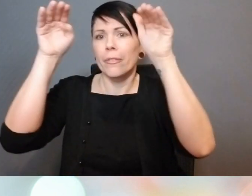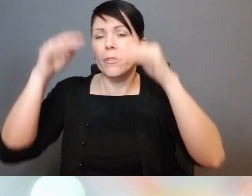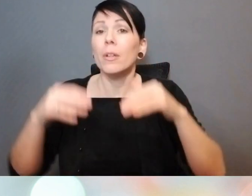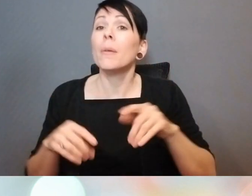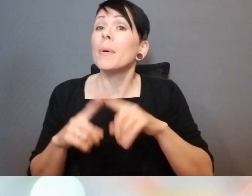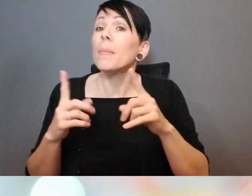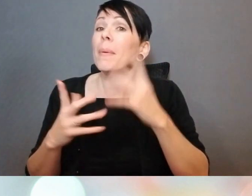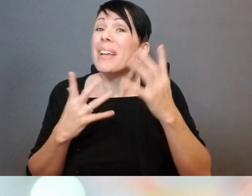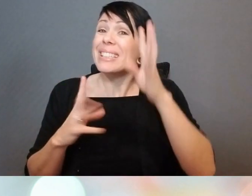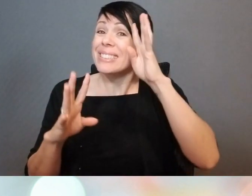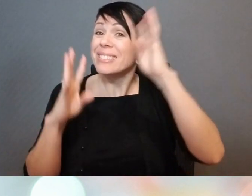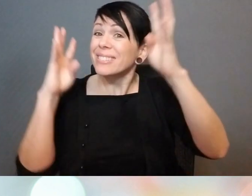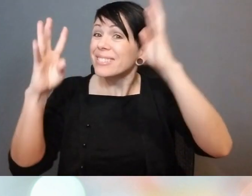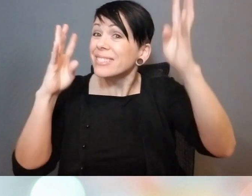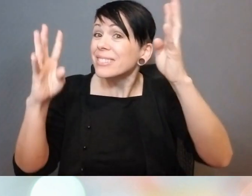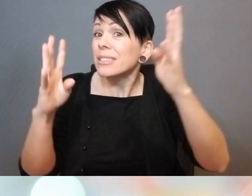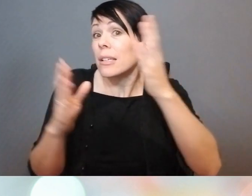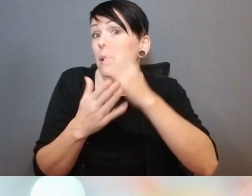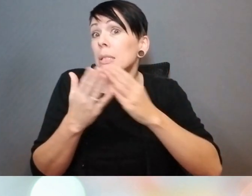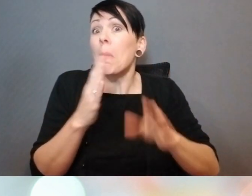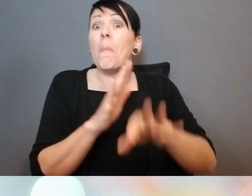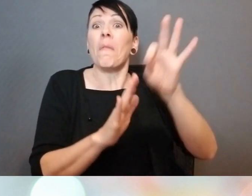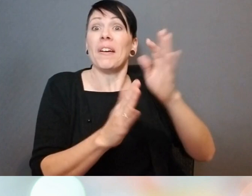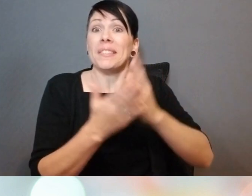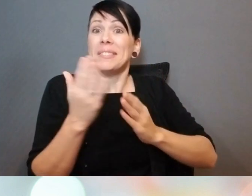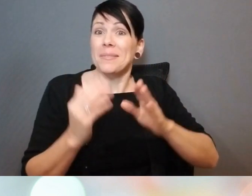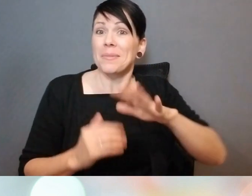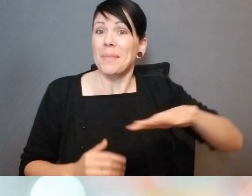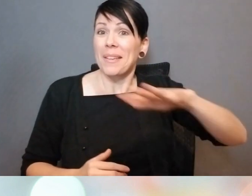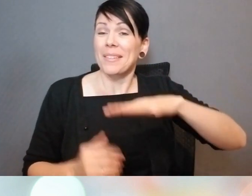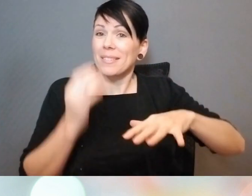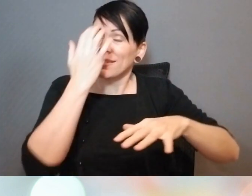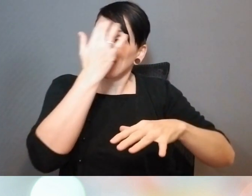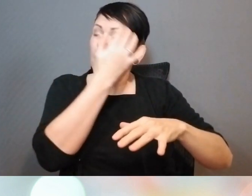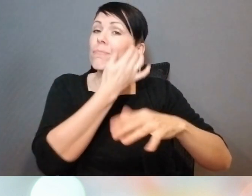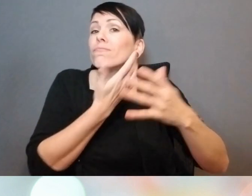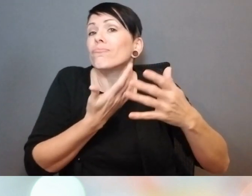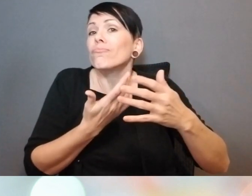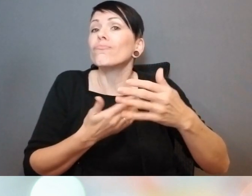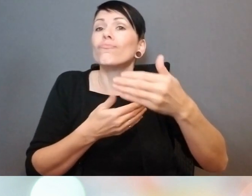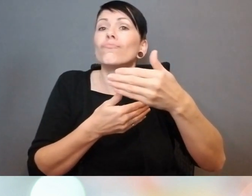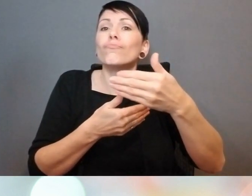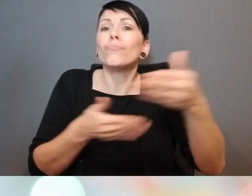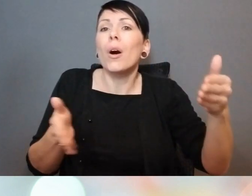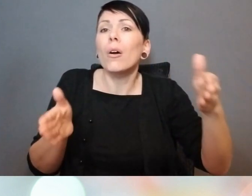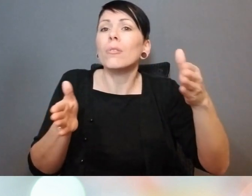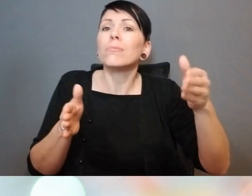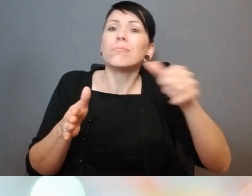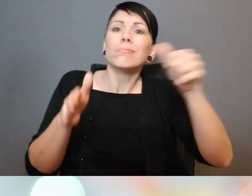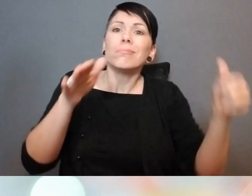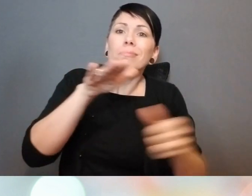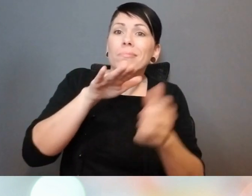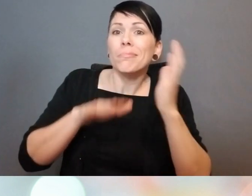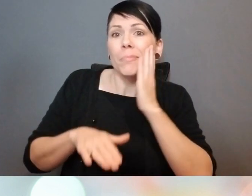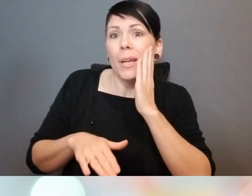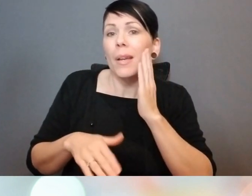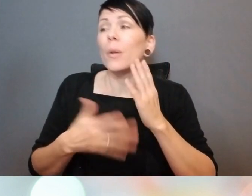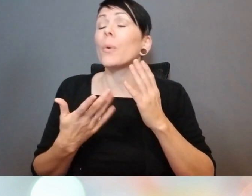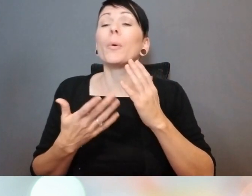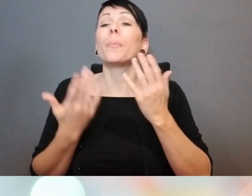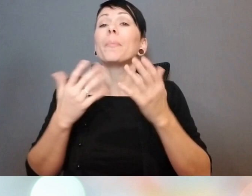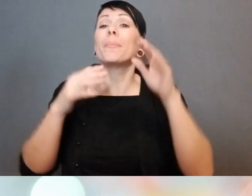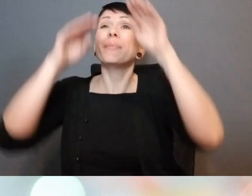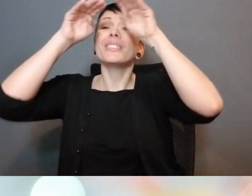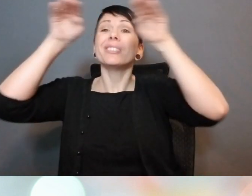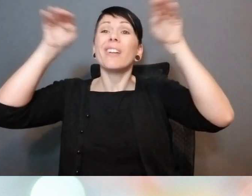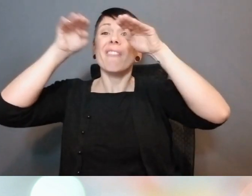storing clothing in totes that fit under your bed. Shifting things around in an existing area to free up some space. It's not a time to be